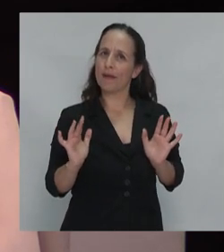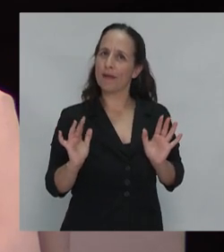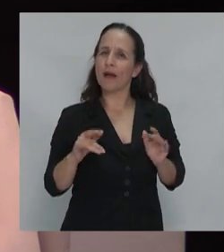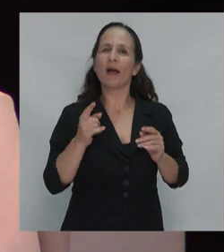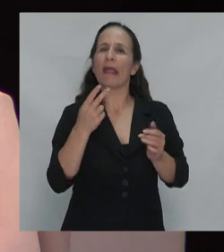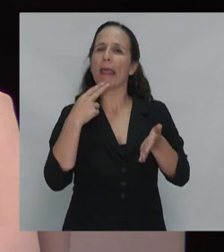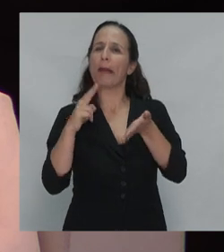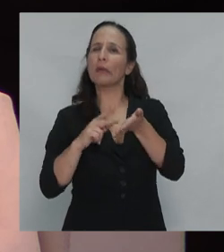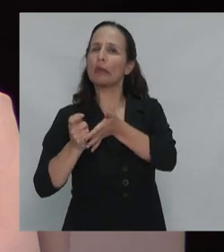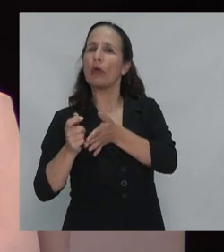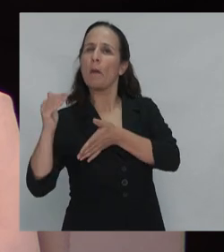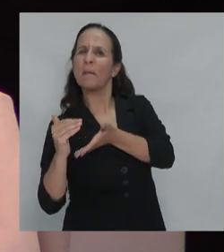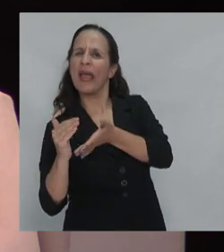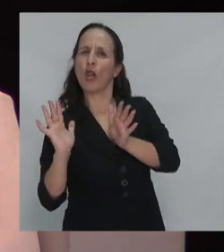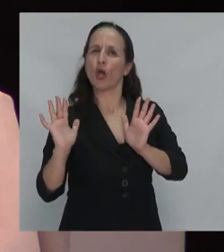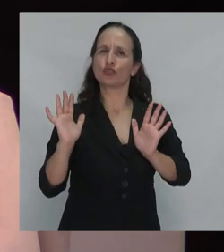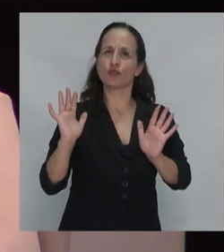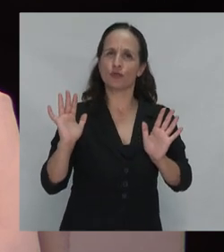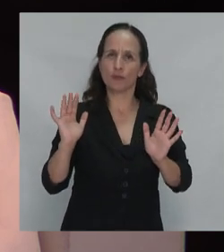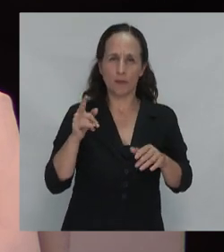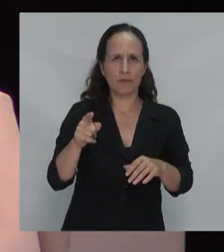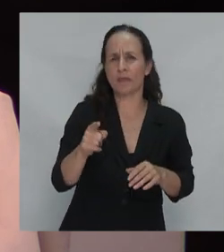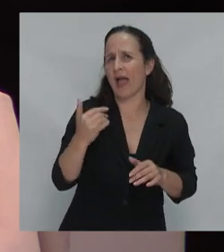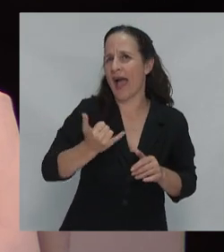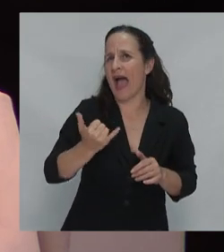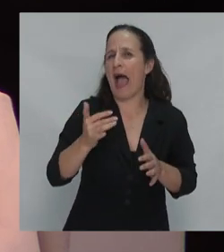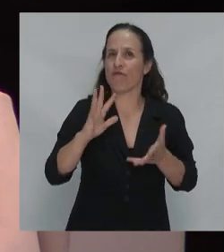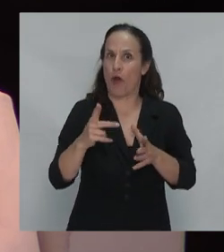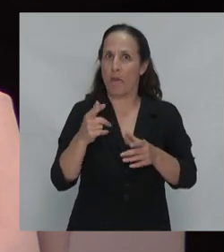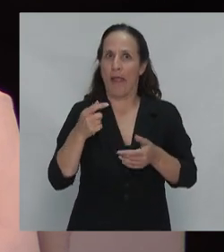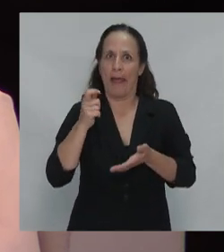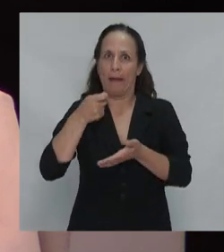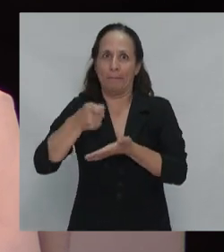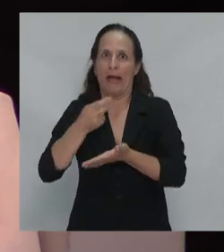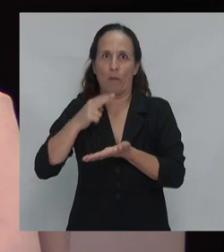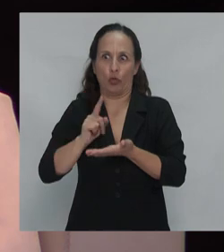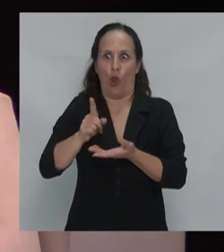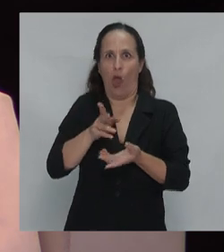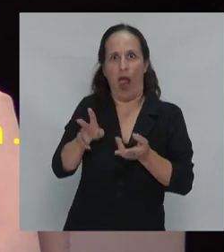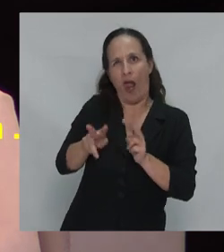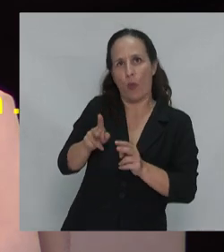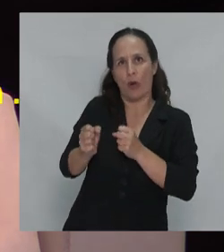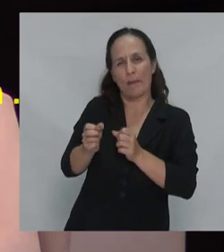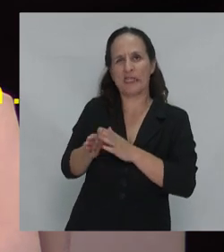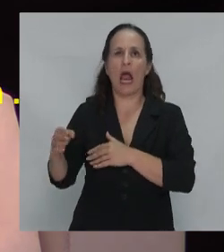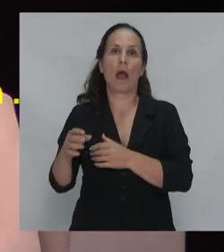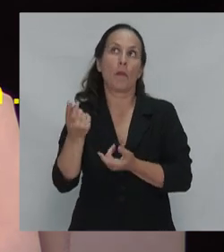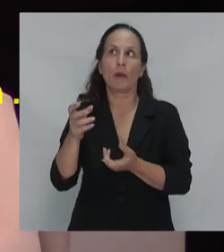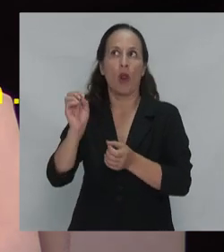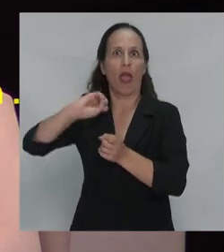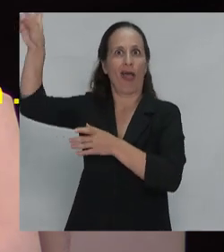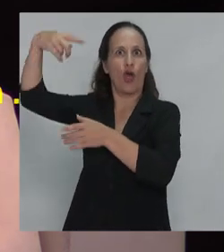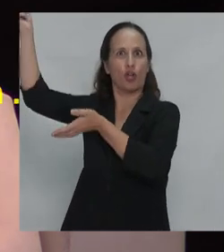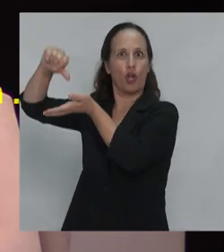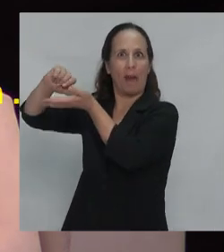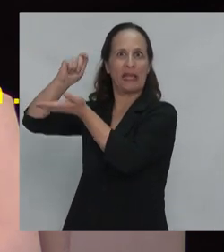of 100 or so methods of routing money through tax havens. We are cheated